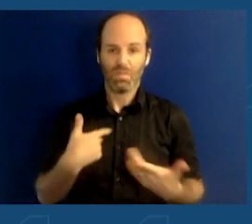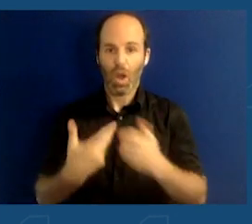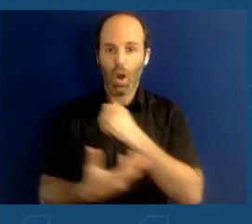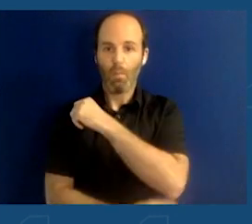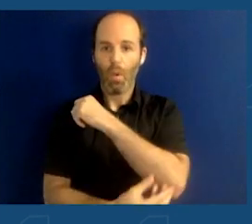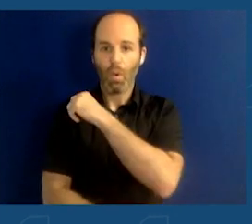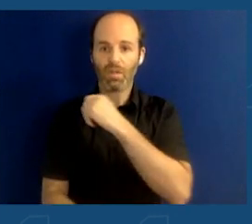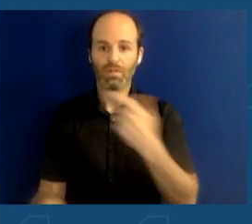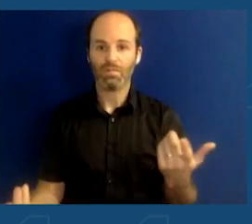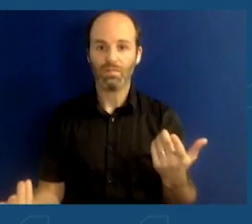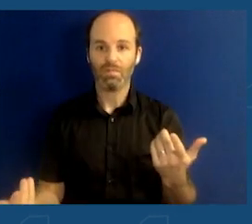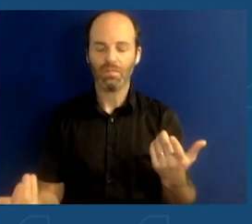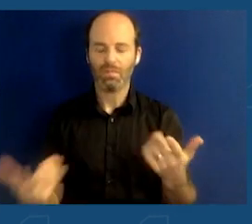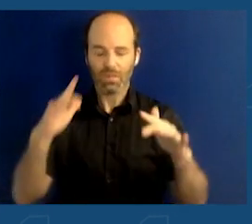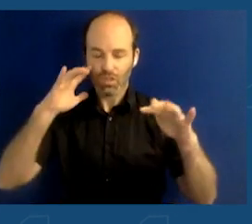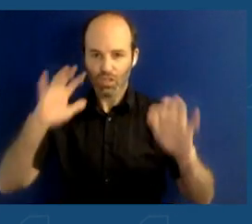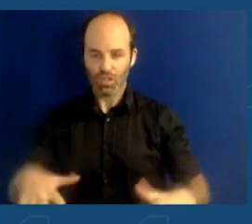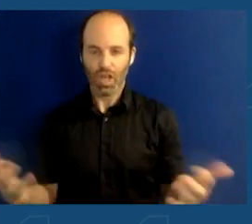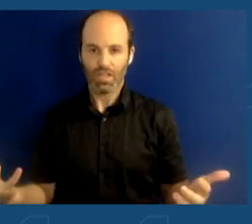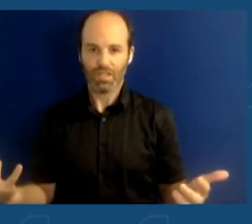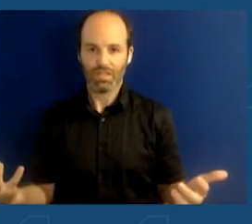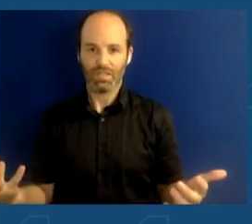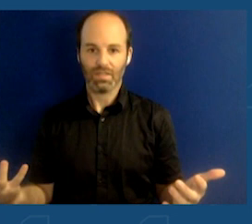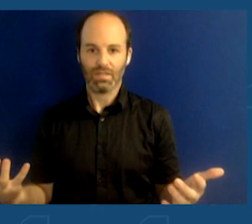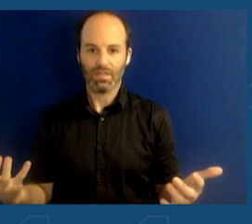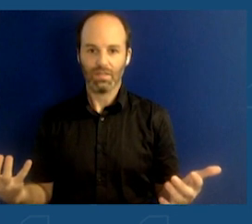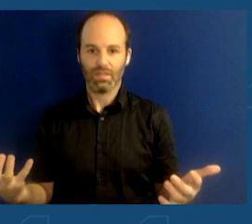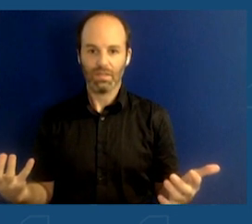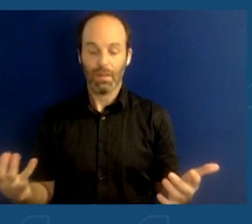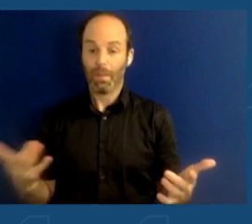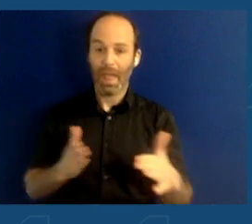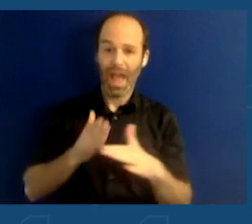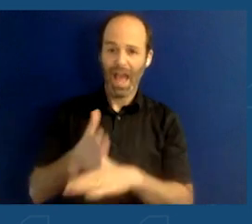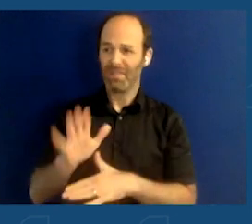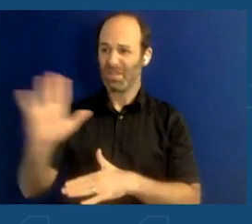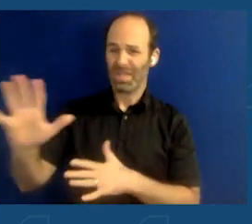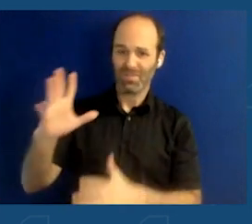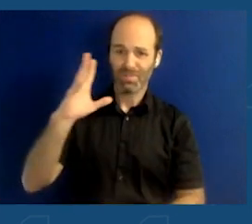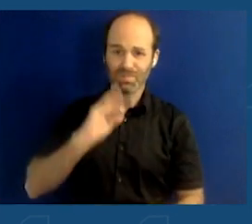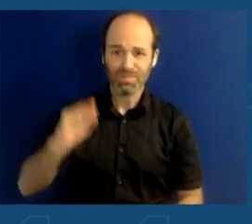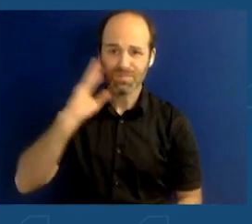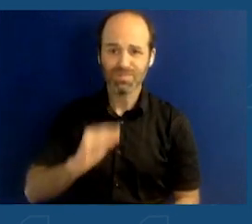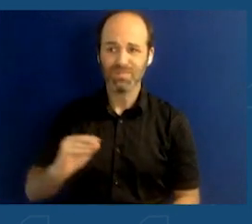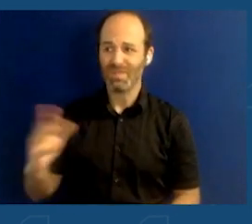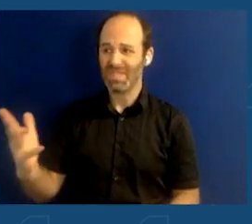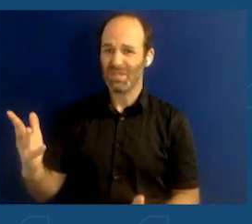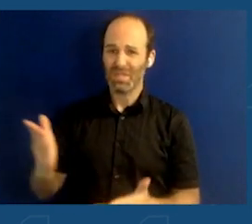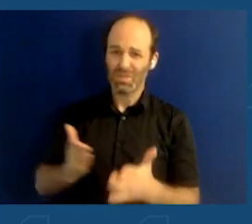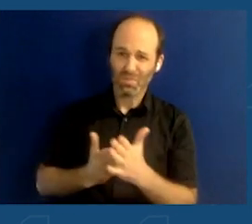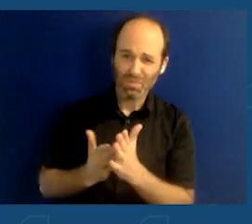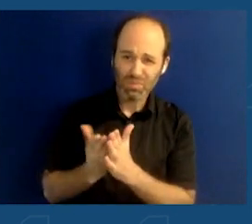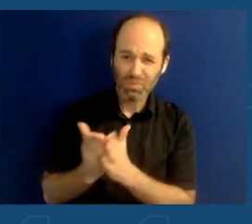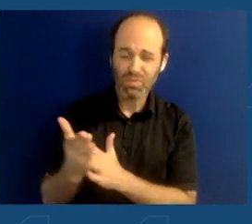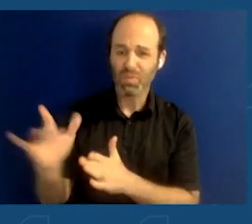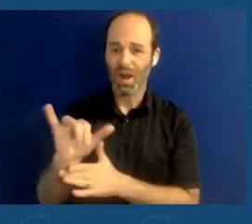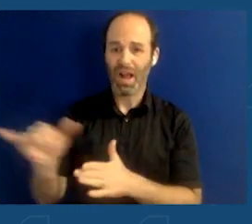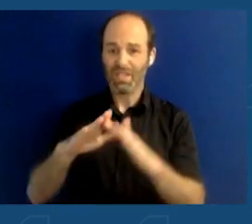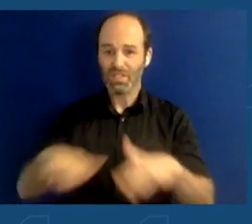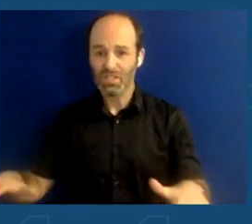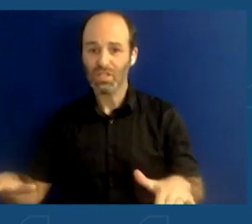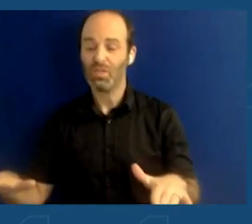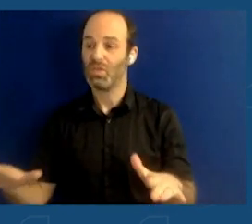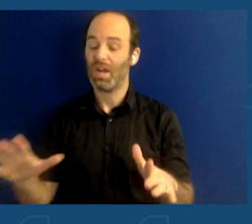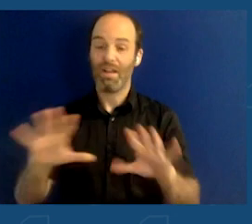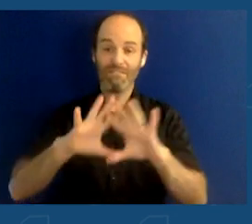That is shocking. That is shocking. After what they've been through as children, losing family members,